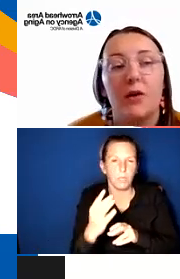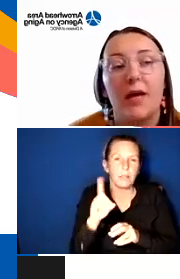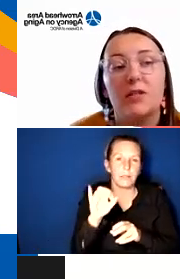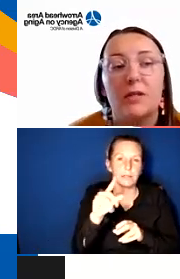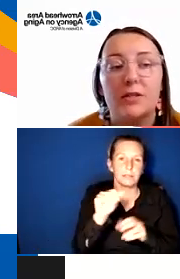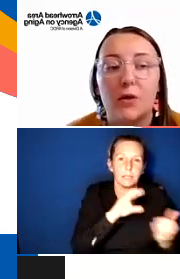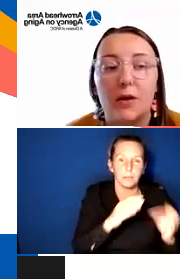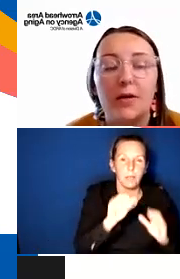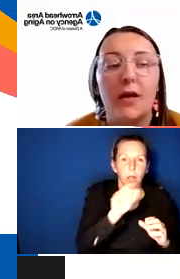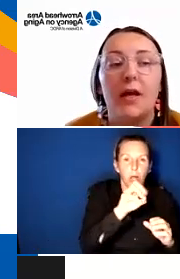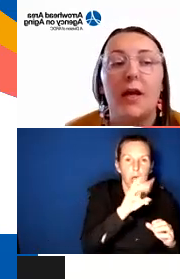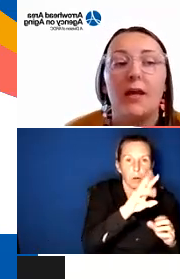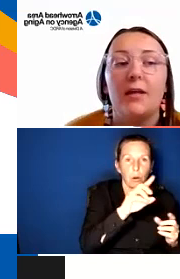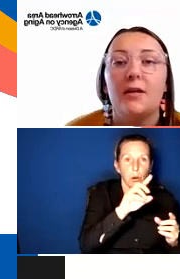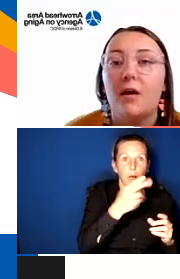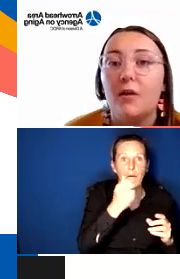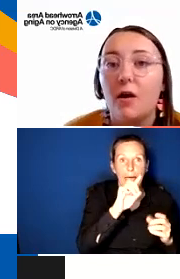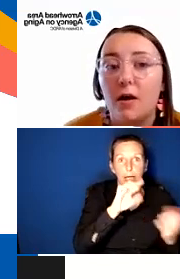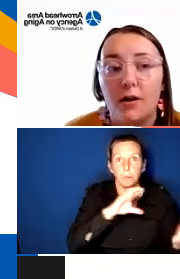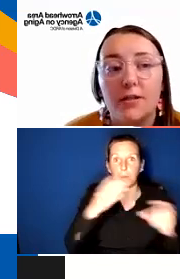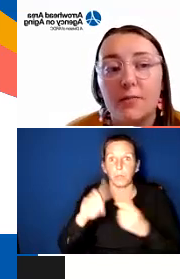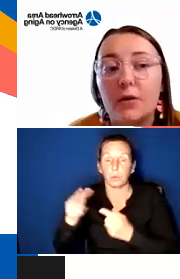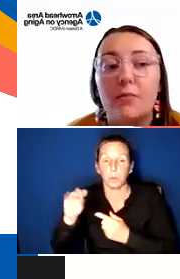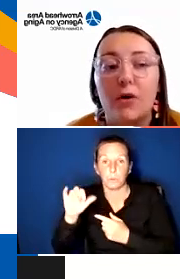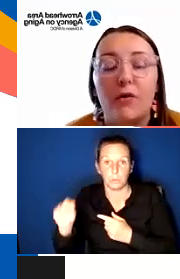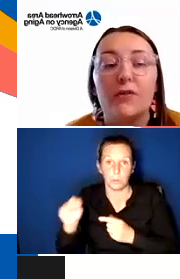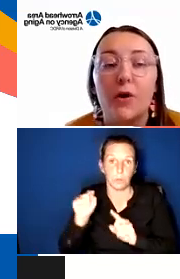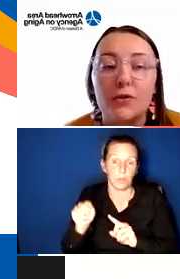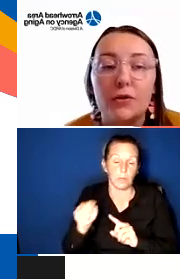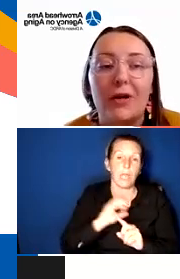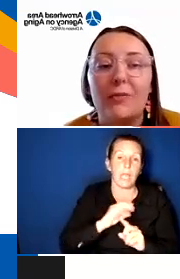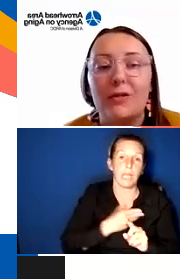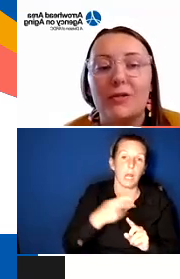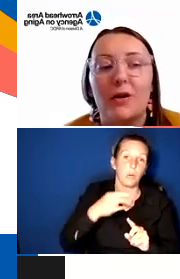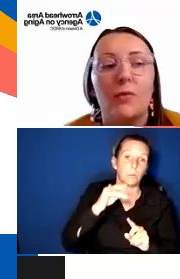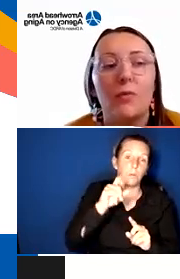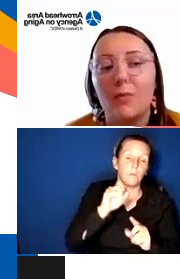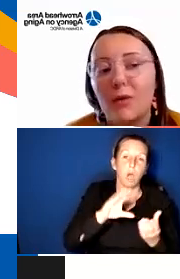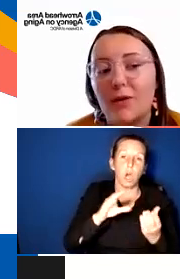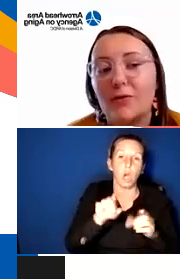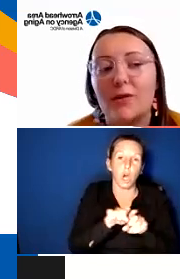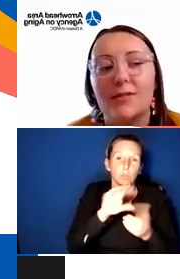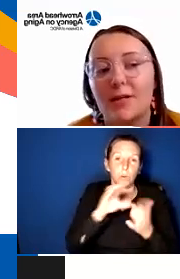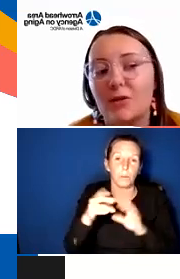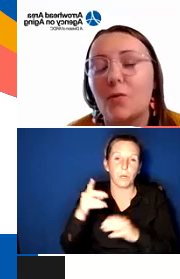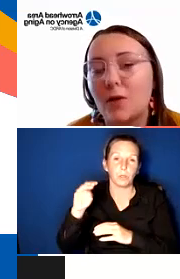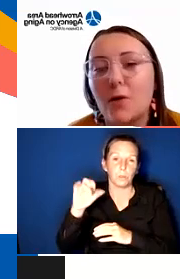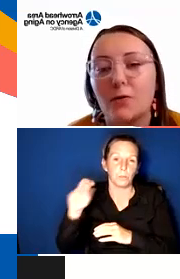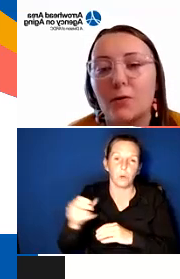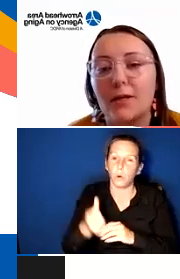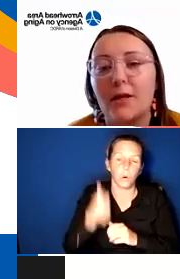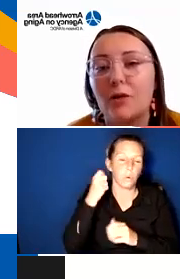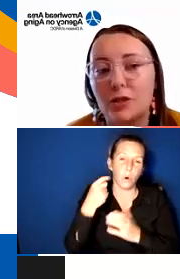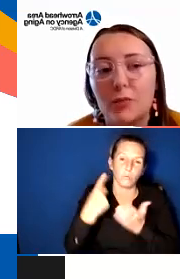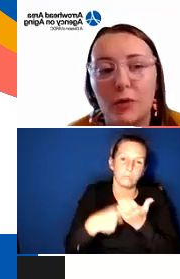the Arrowhead to Minnesota, and our subsequent profiles also compare to Minnesota, we won't be going through this section when we go